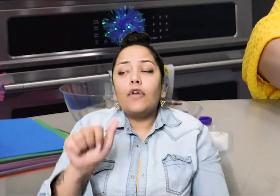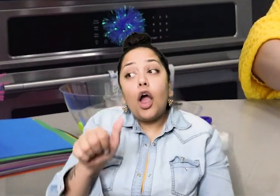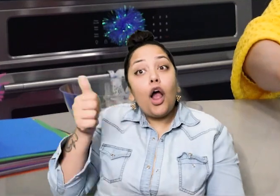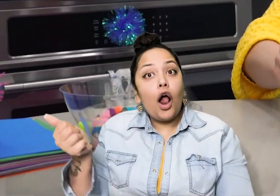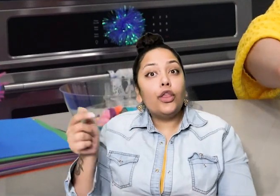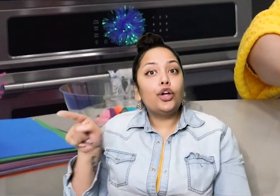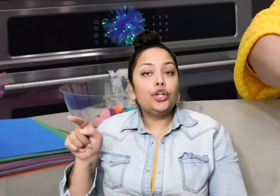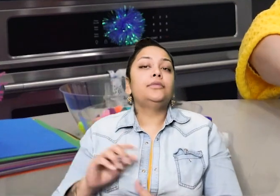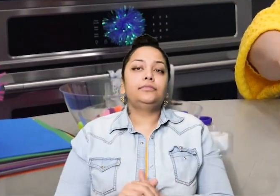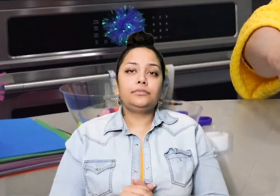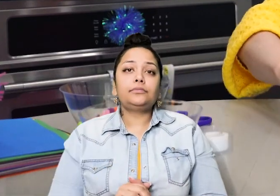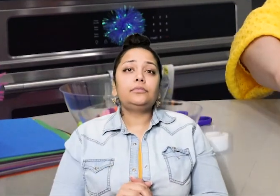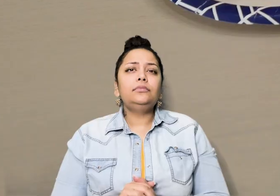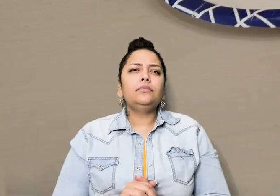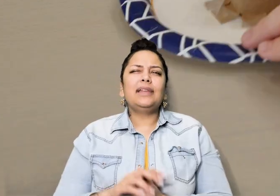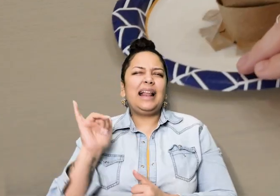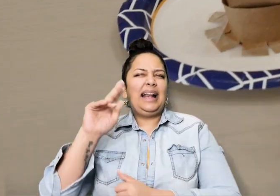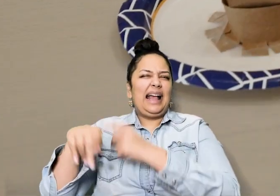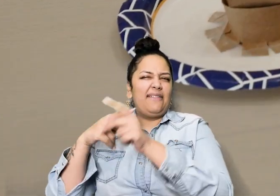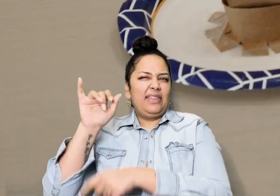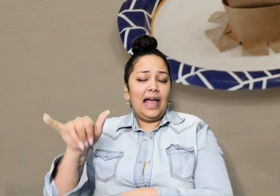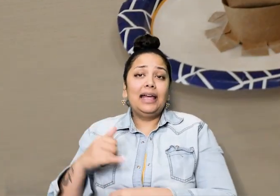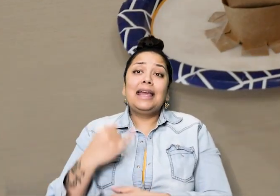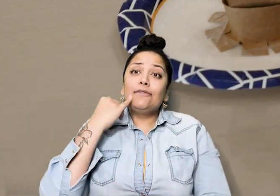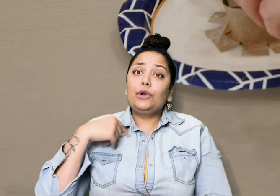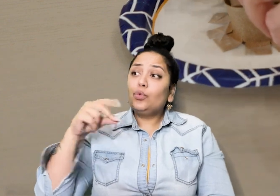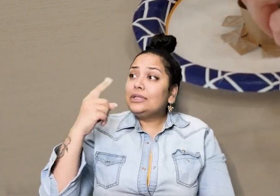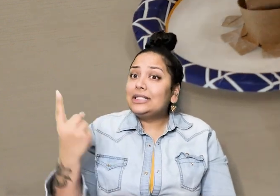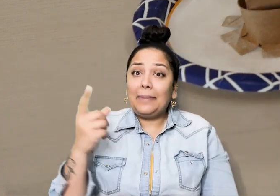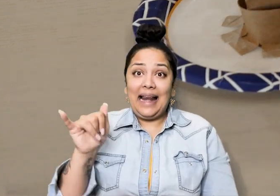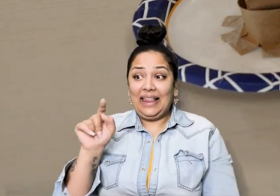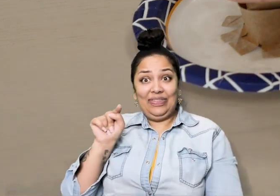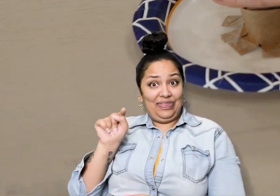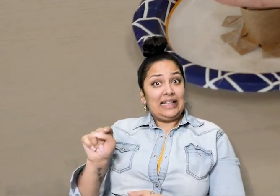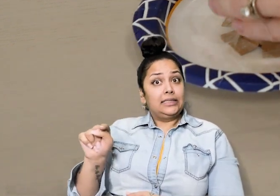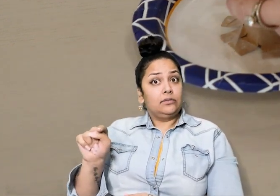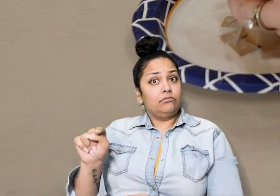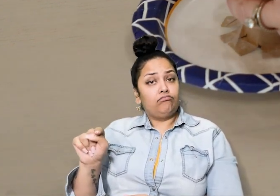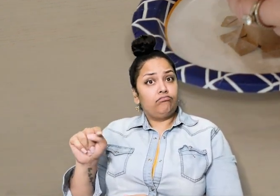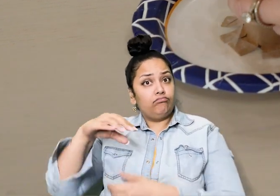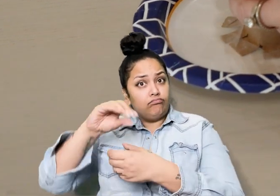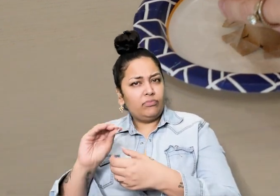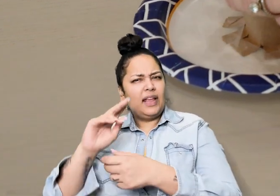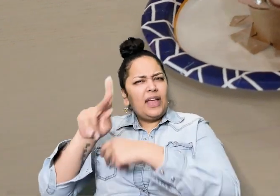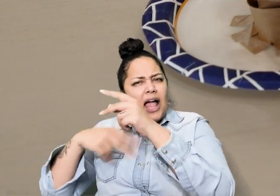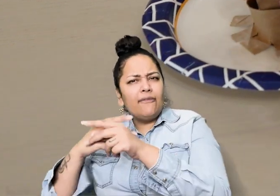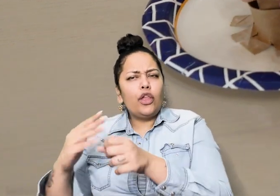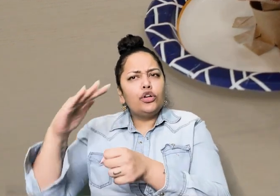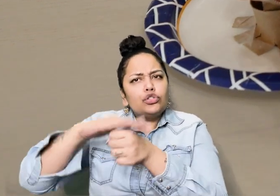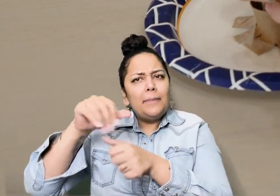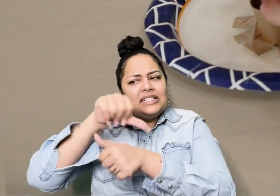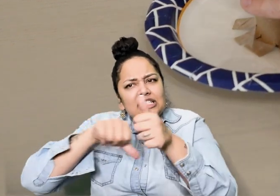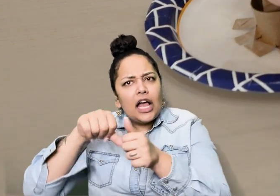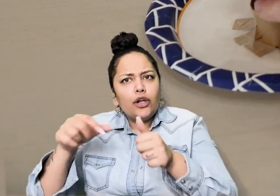like put one in the other, kind of like that. And then I'm thinking we could do something like this.